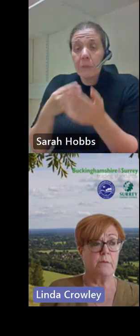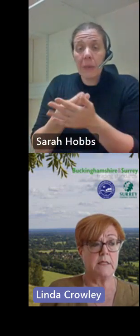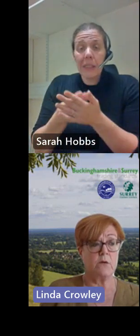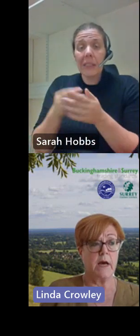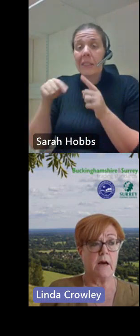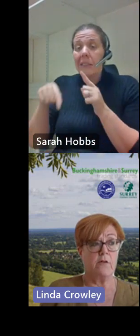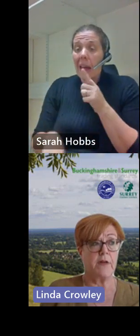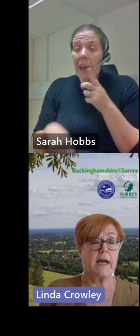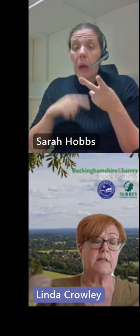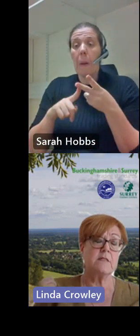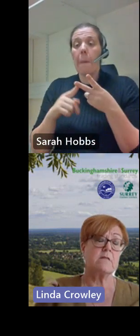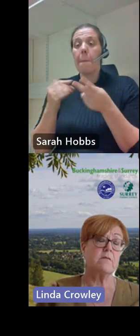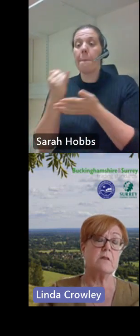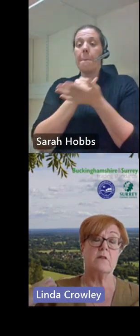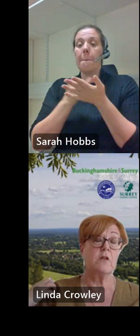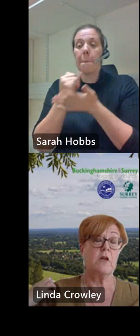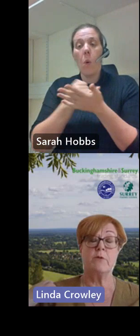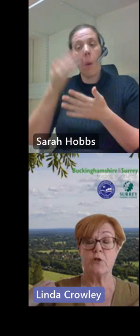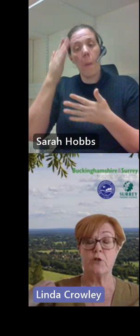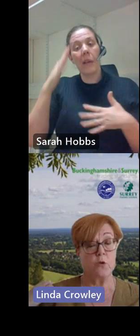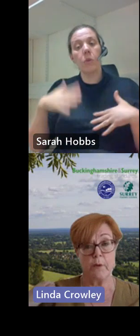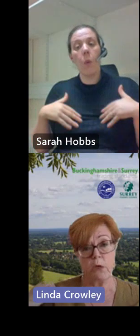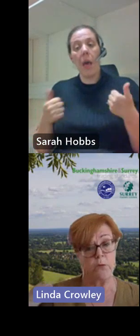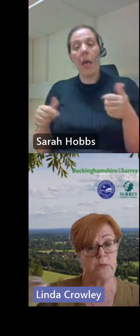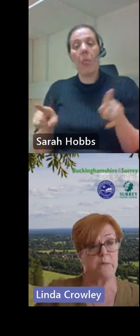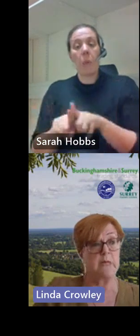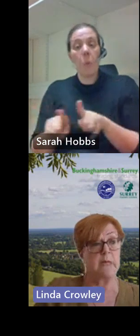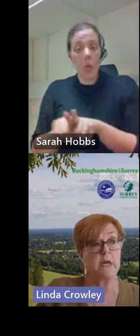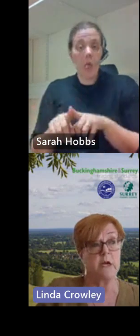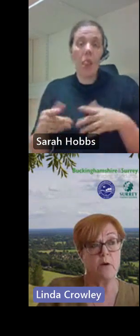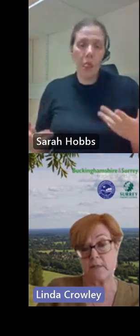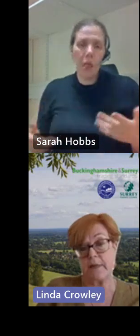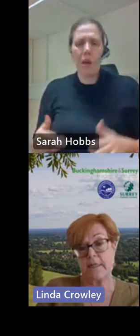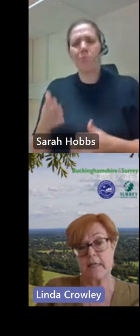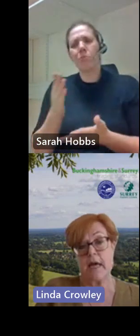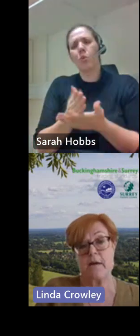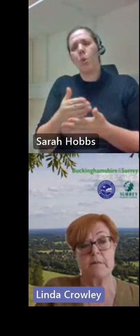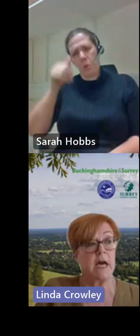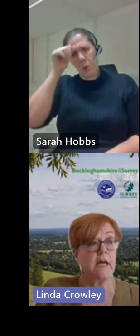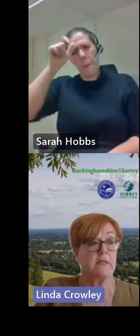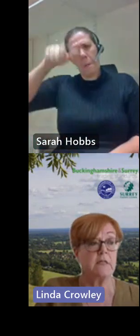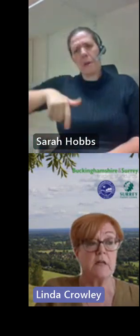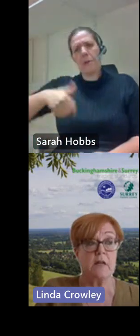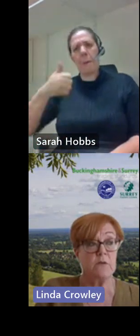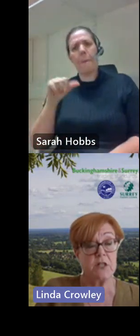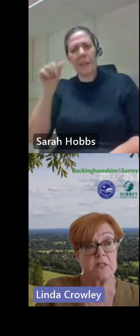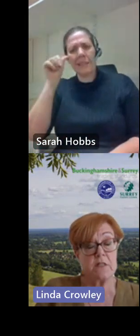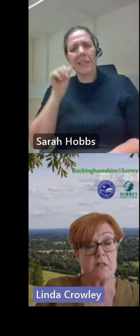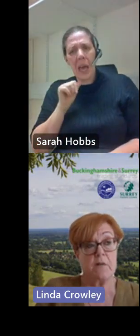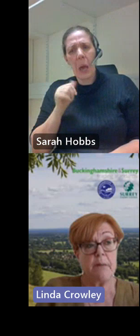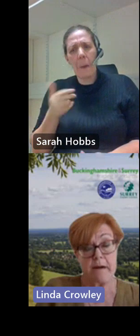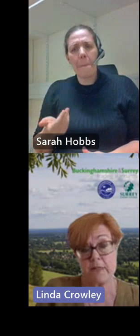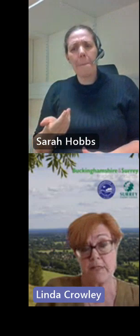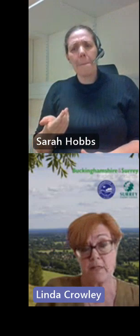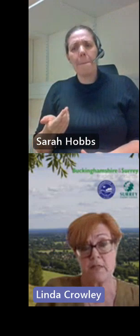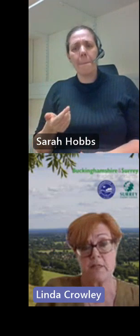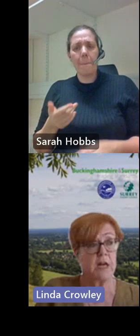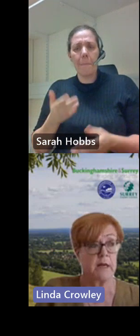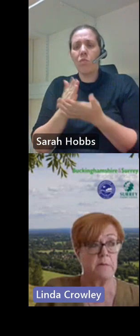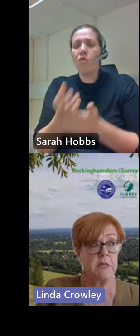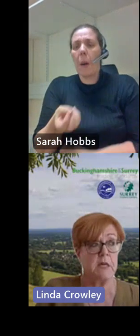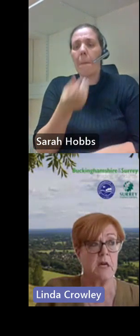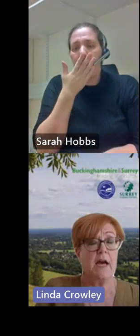poor mental health. And I'm sure we all know somebody who has been scammed and who's just embarrassed